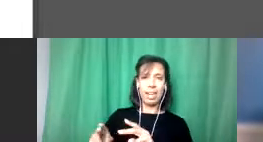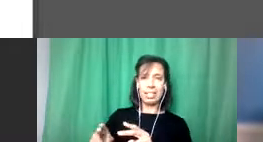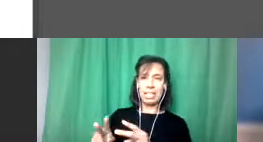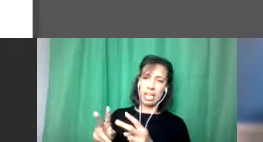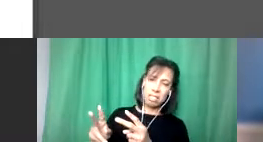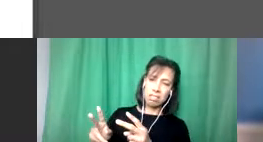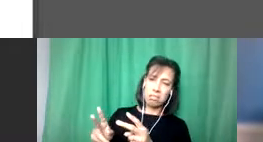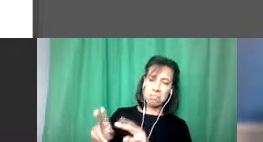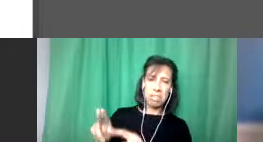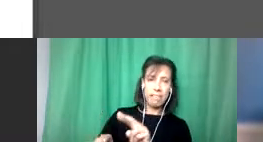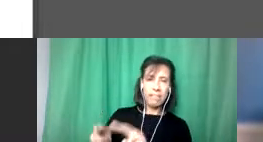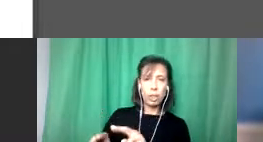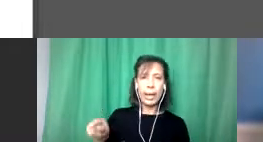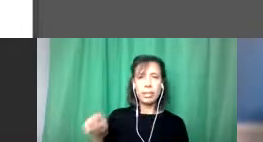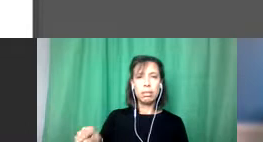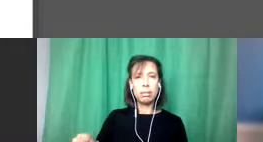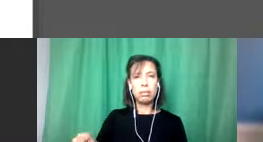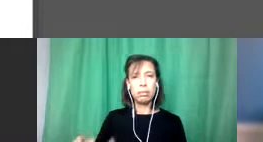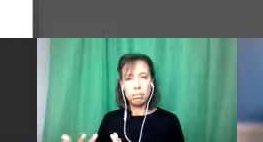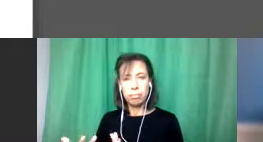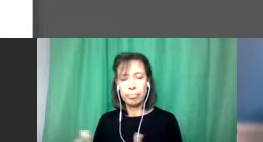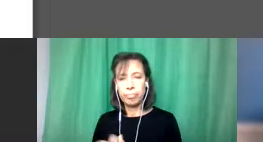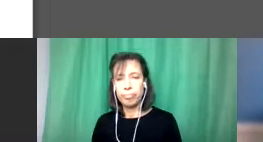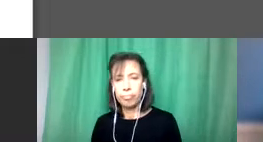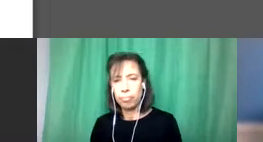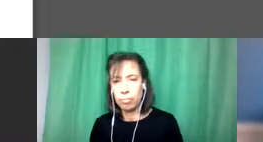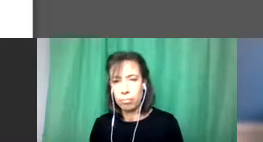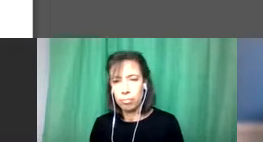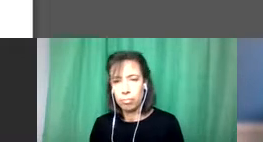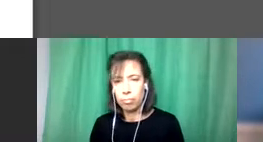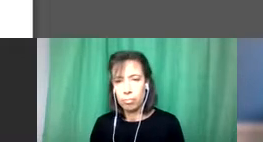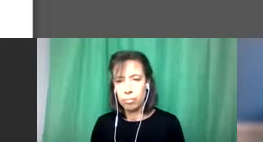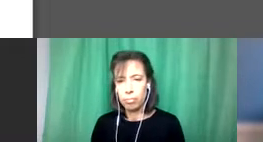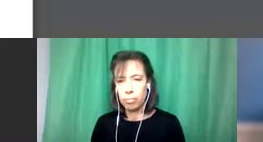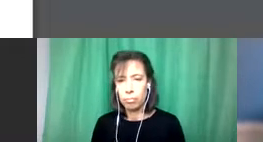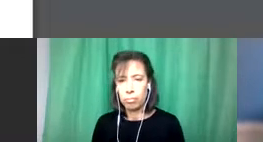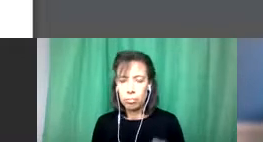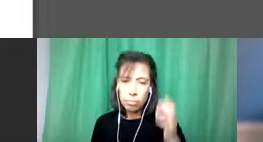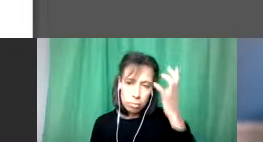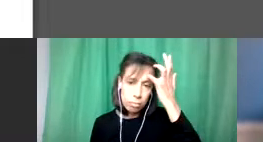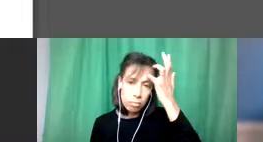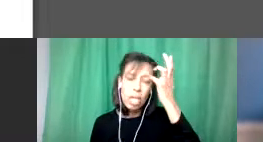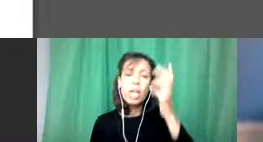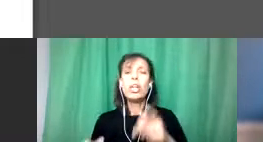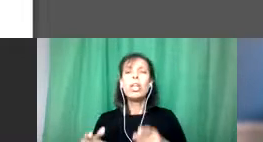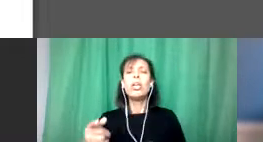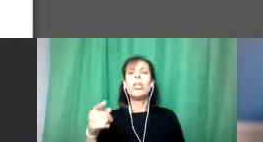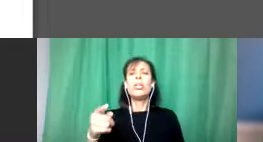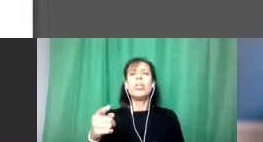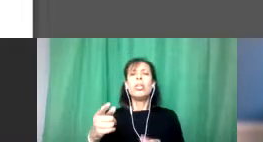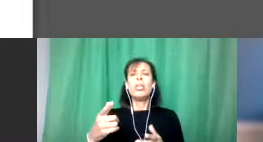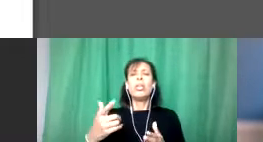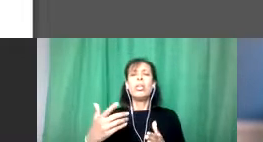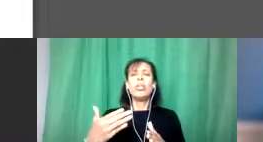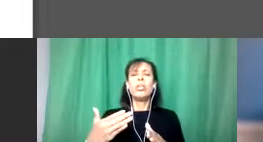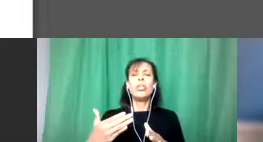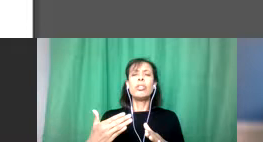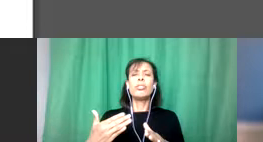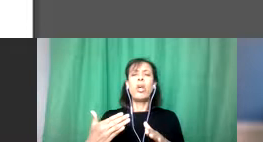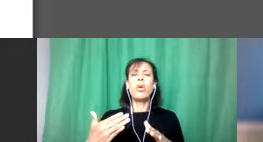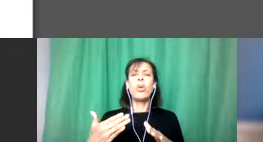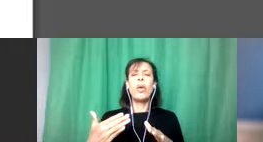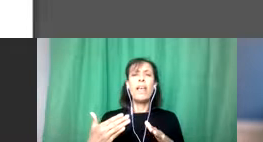assessment, in a sense, effective use of assessment should have the effect of removing barriers to